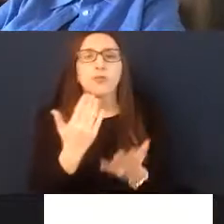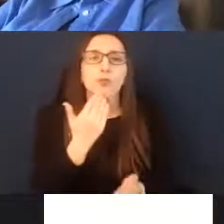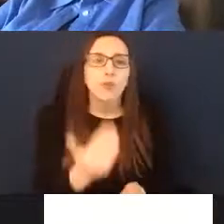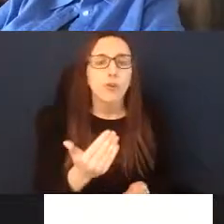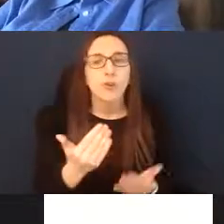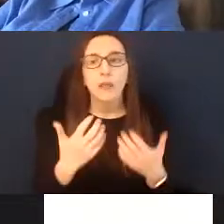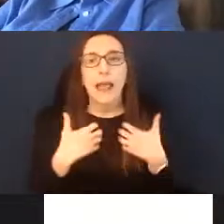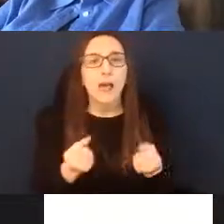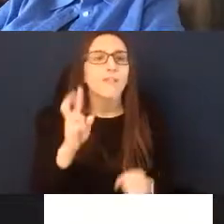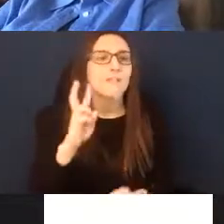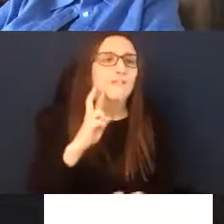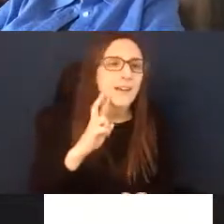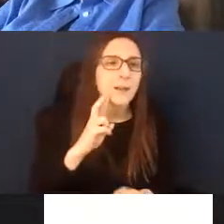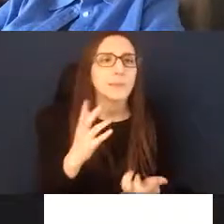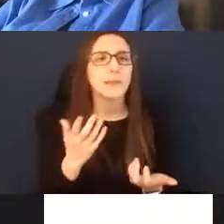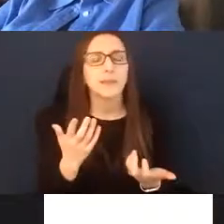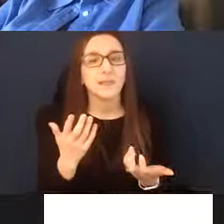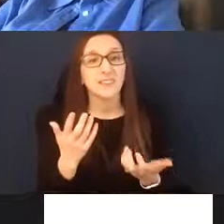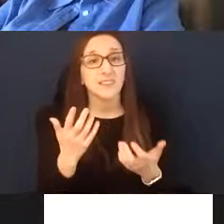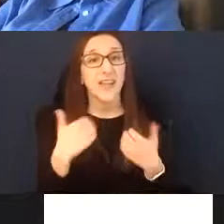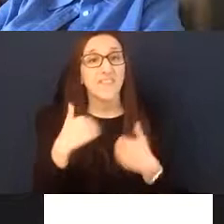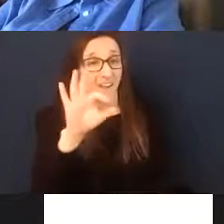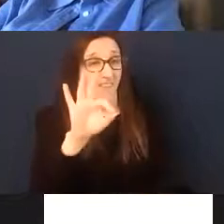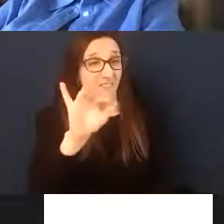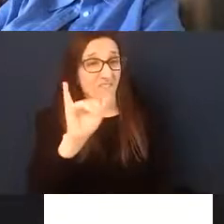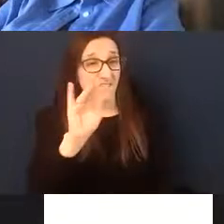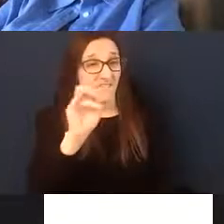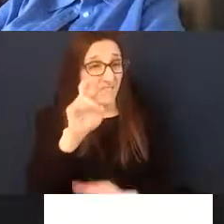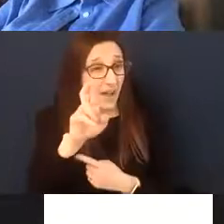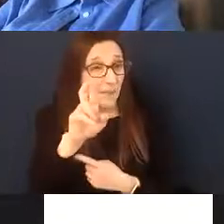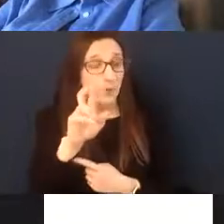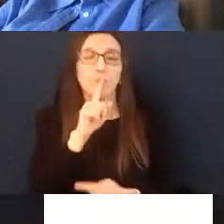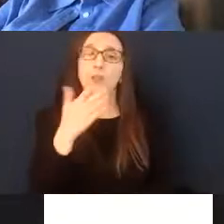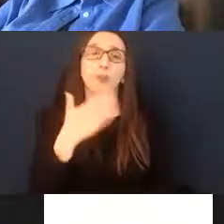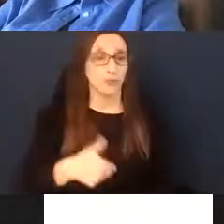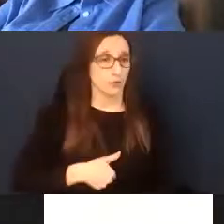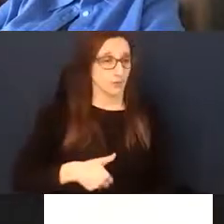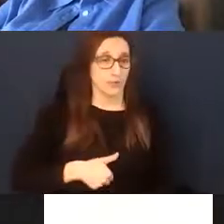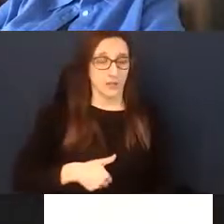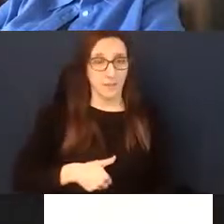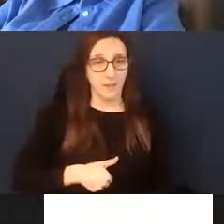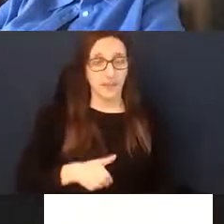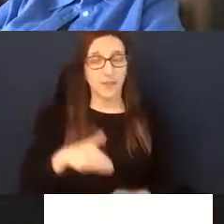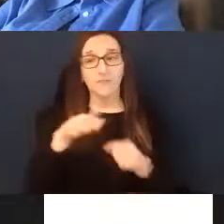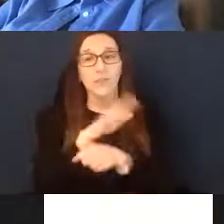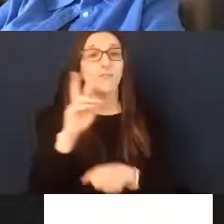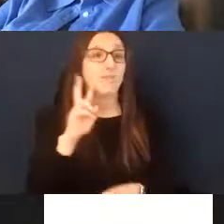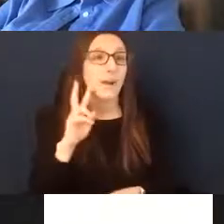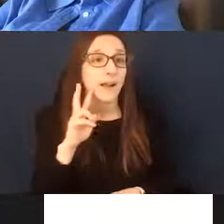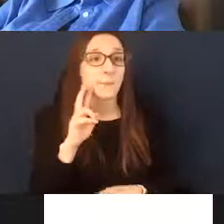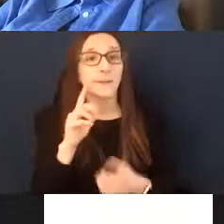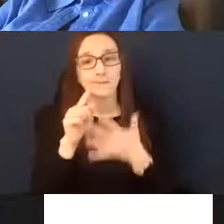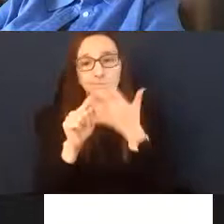need. They're packed full of something called fiber, that's good for your gut. They're also packed full of vitamins and minerals that we all